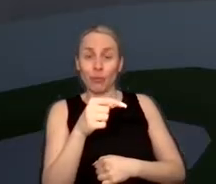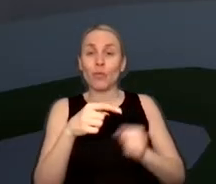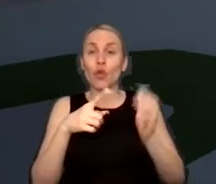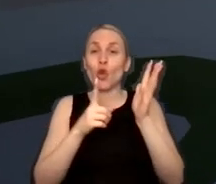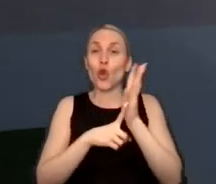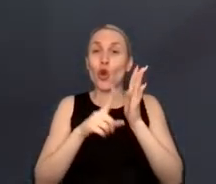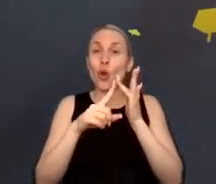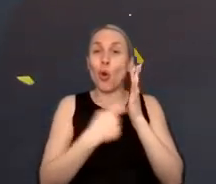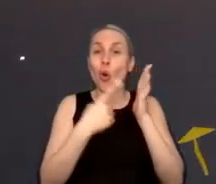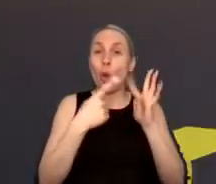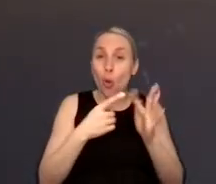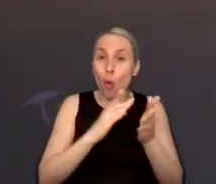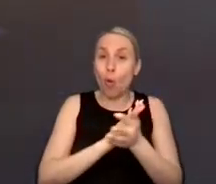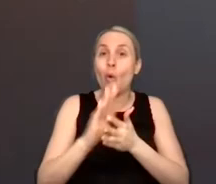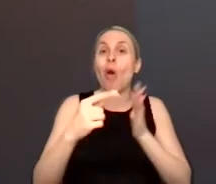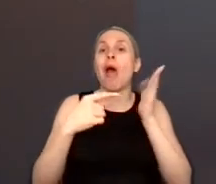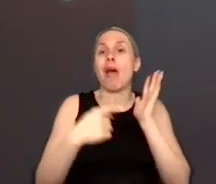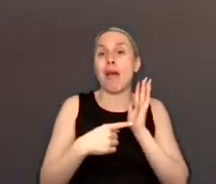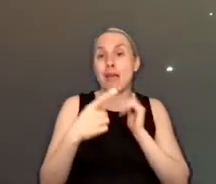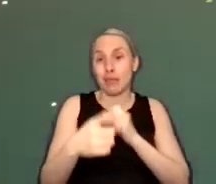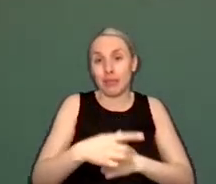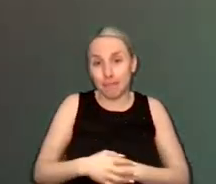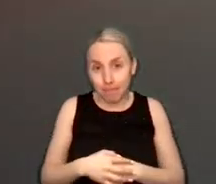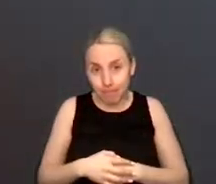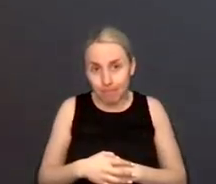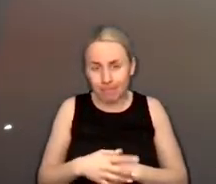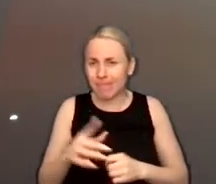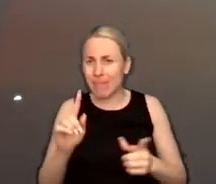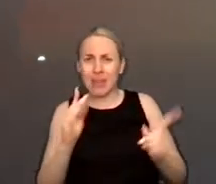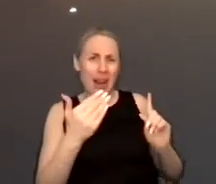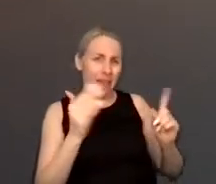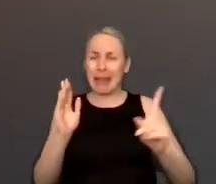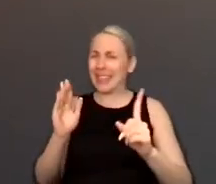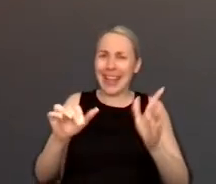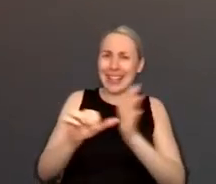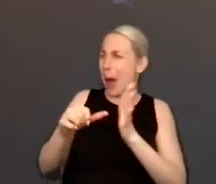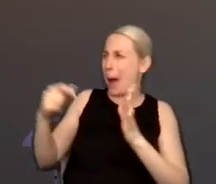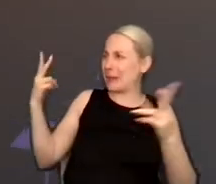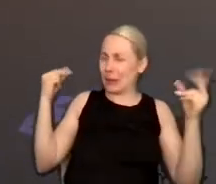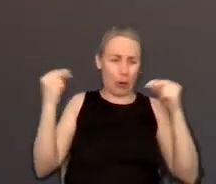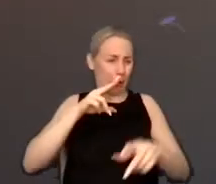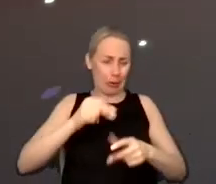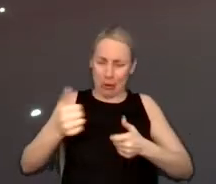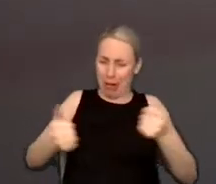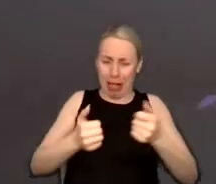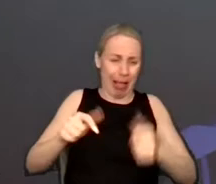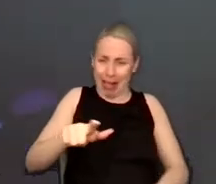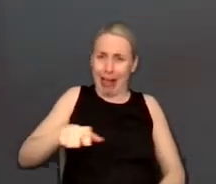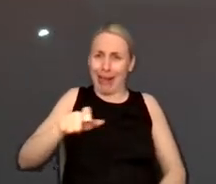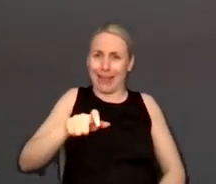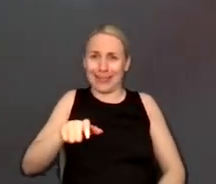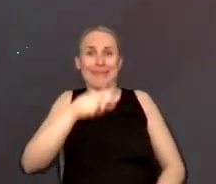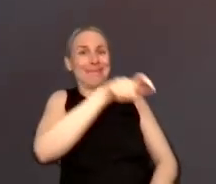turn around for a sec and go to the left. It's actually really hard to play and talk at the same time. Maybe give Will the mouse. Navigate the